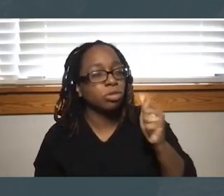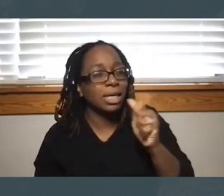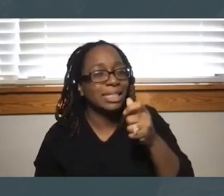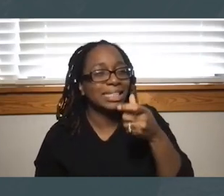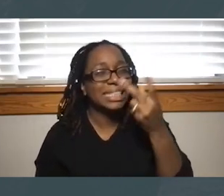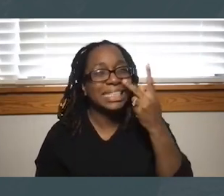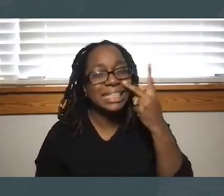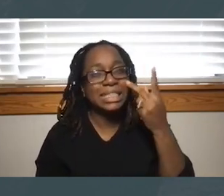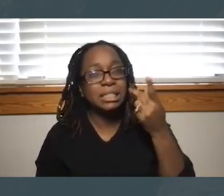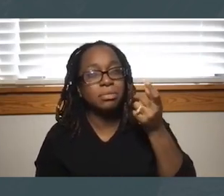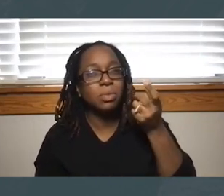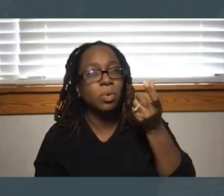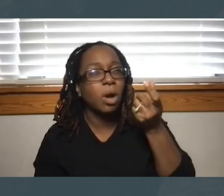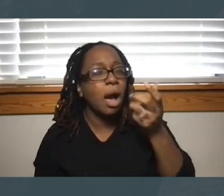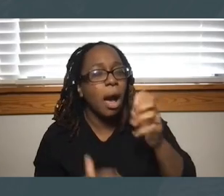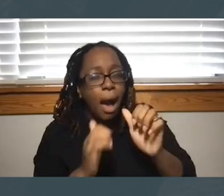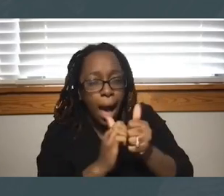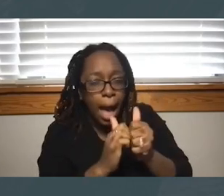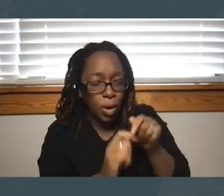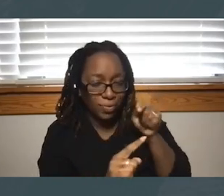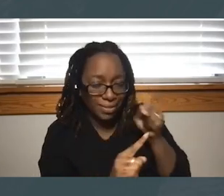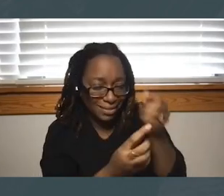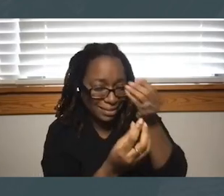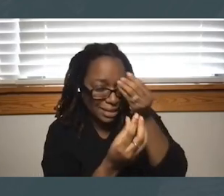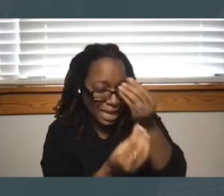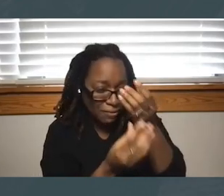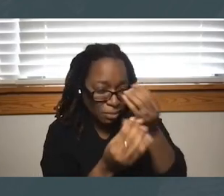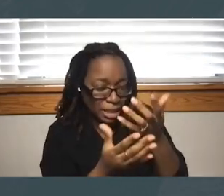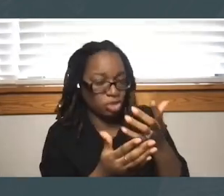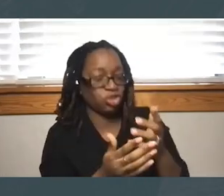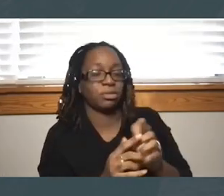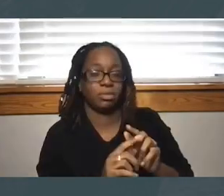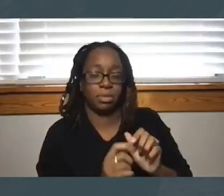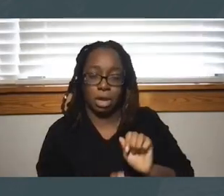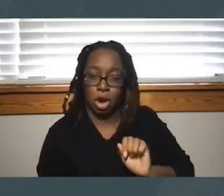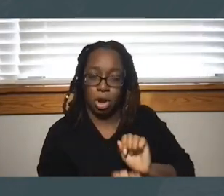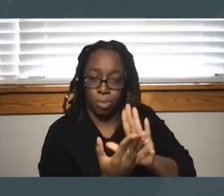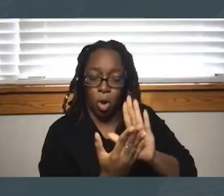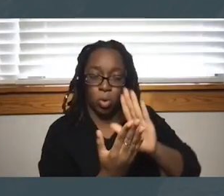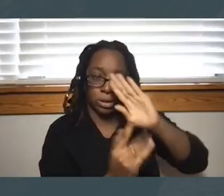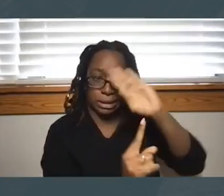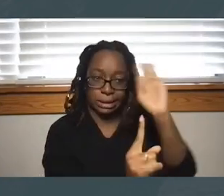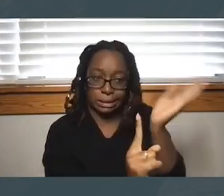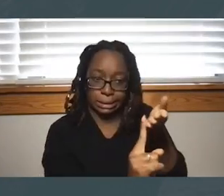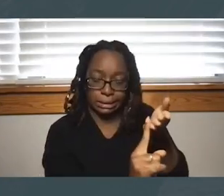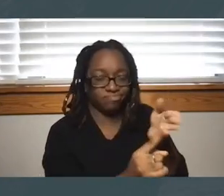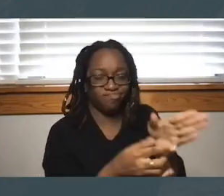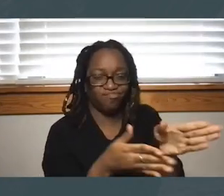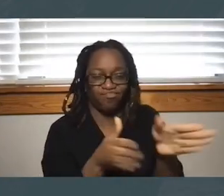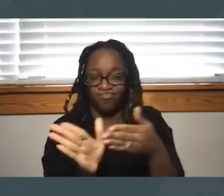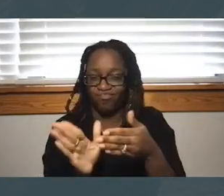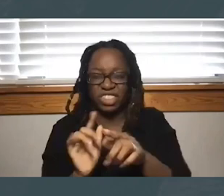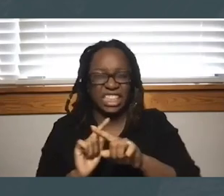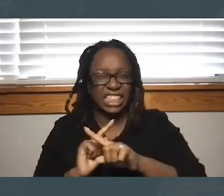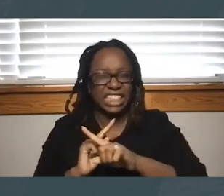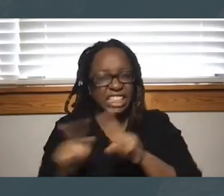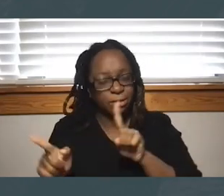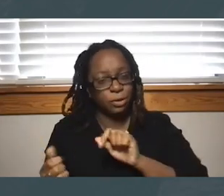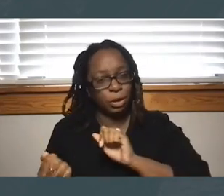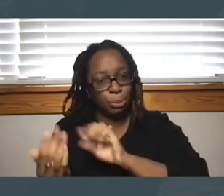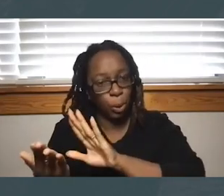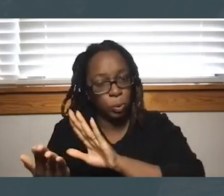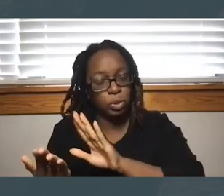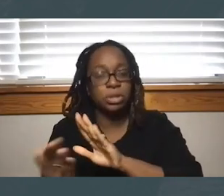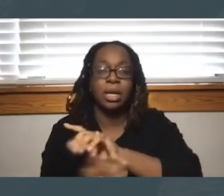to share the knowledge that we produce in forms that in a language that can